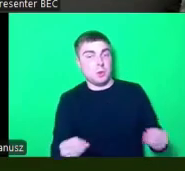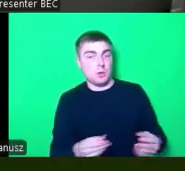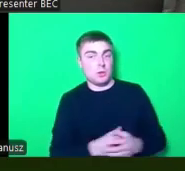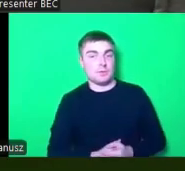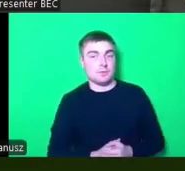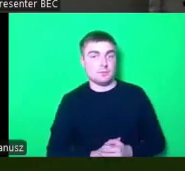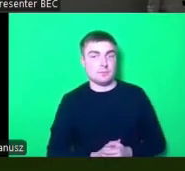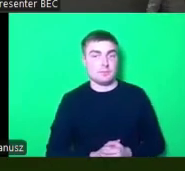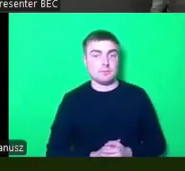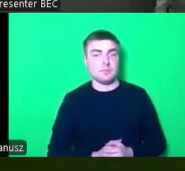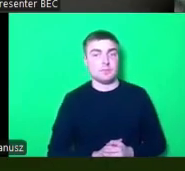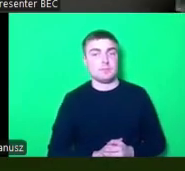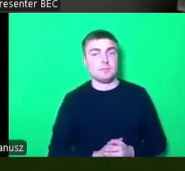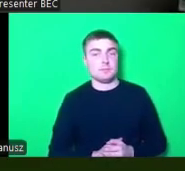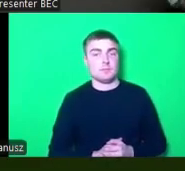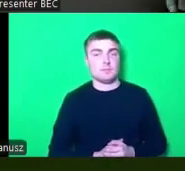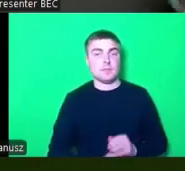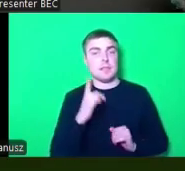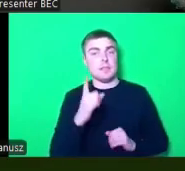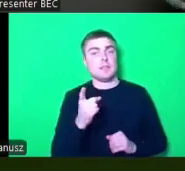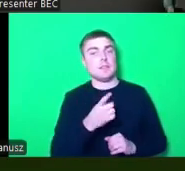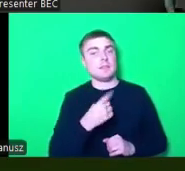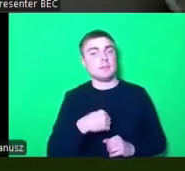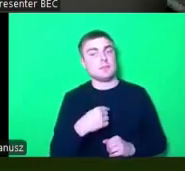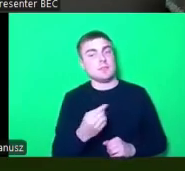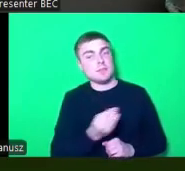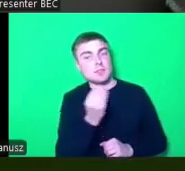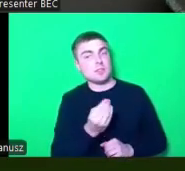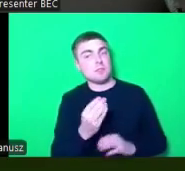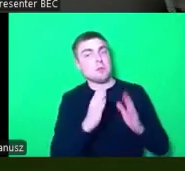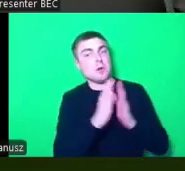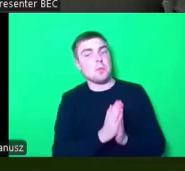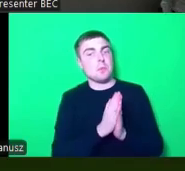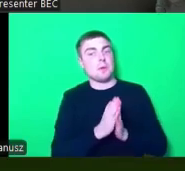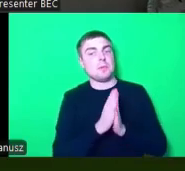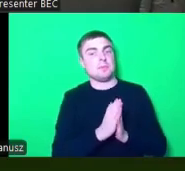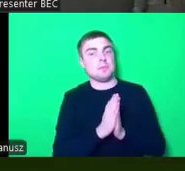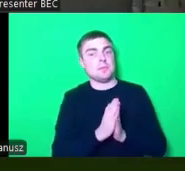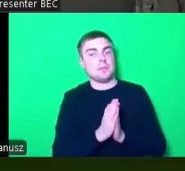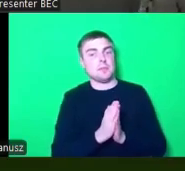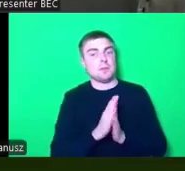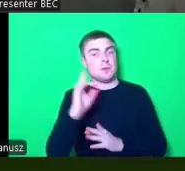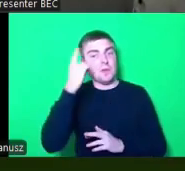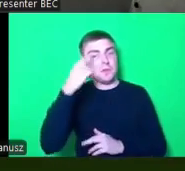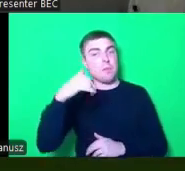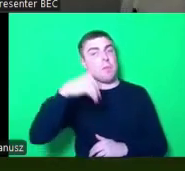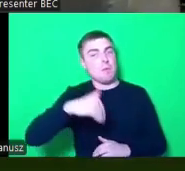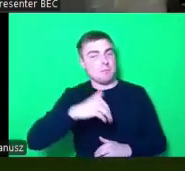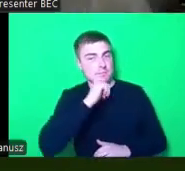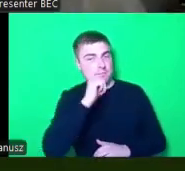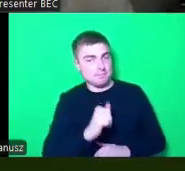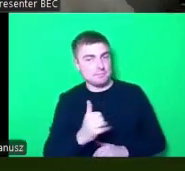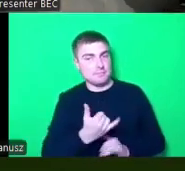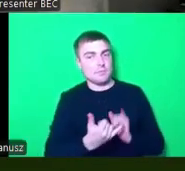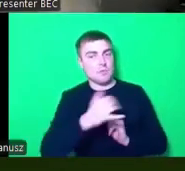Nevertheless, is this a pleading for planting Southern European species everywhere? No, there's also a strong